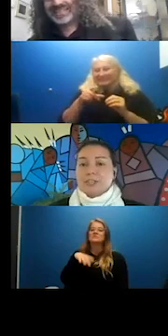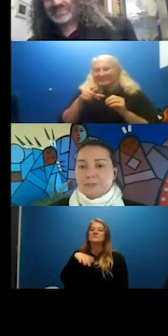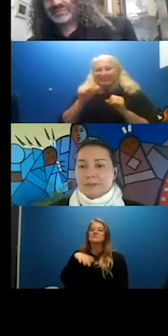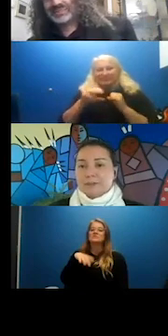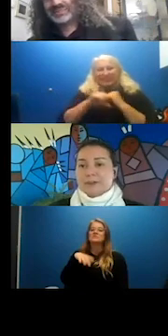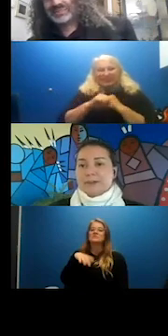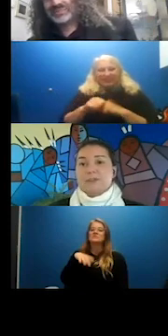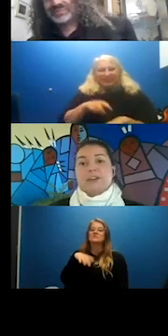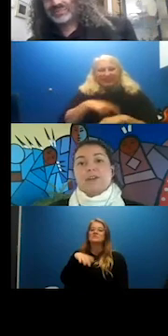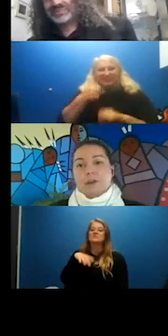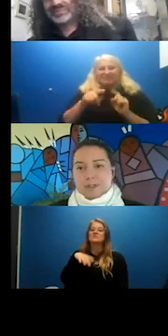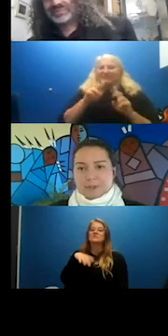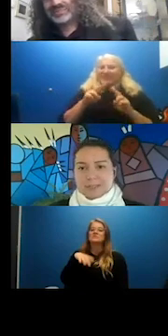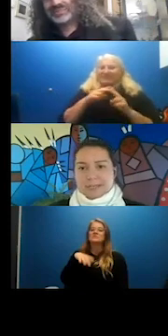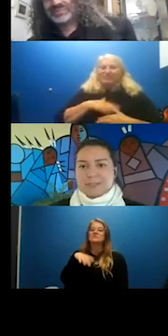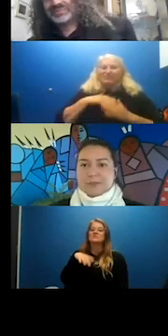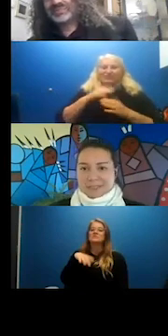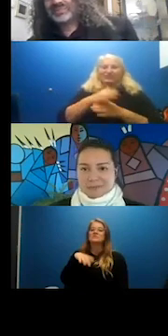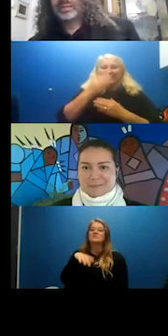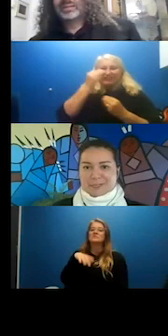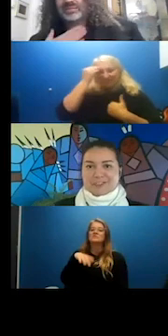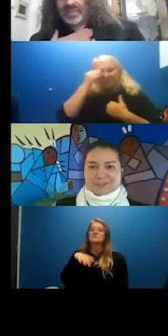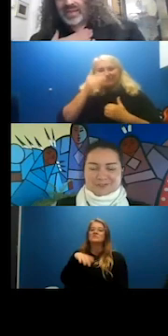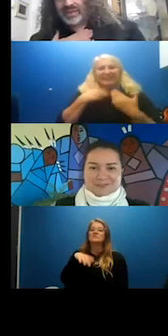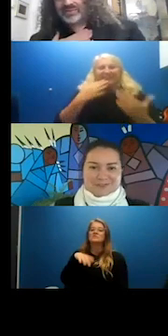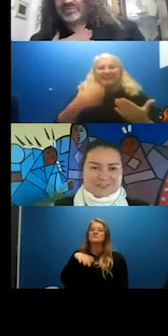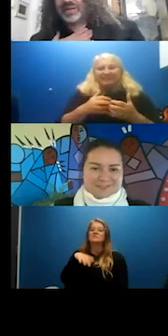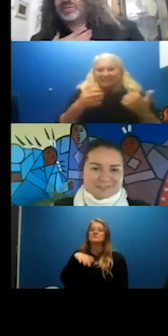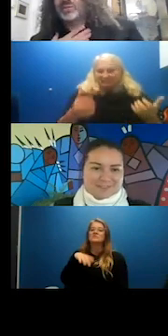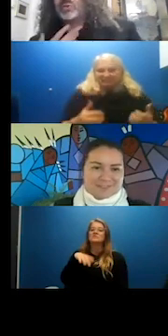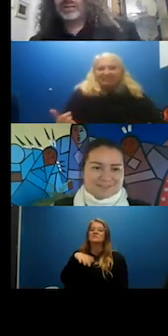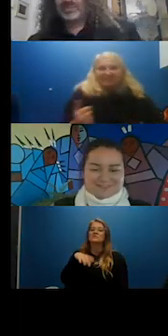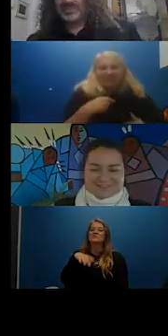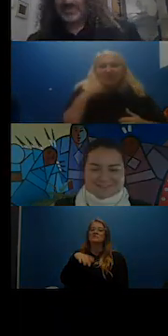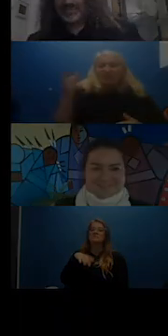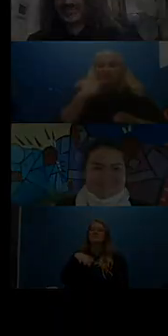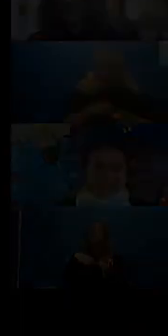appreciative of you sharing your knowledge with us today. So thank you very much. Thank you. I wish you all well.